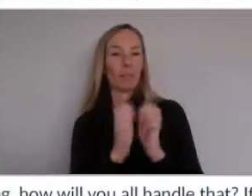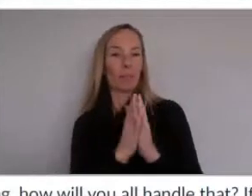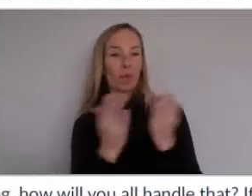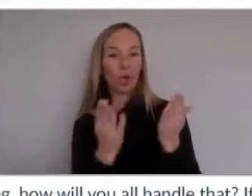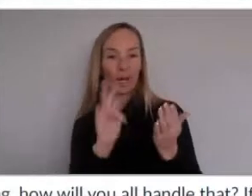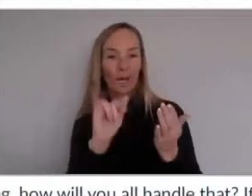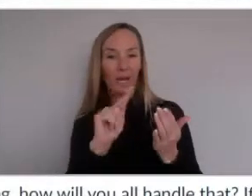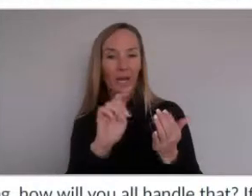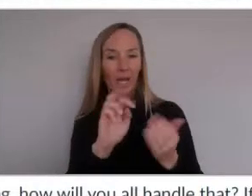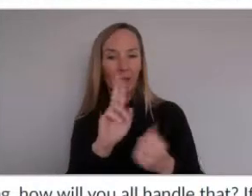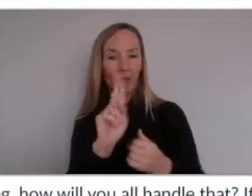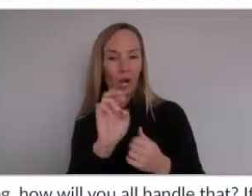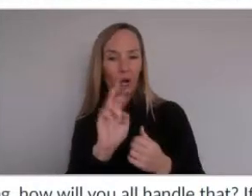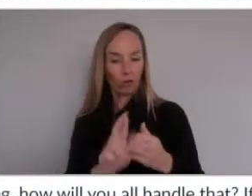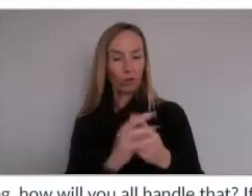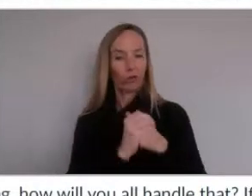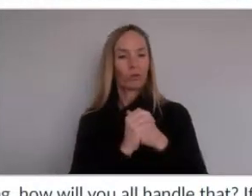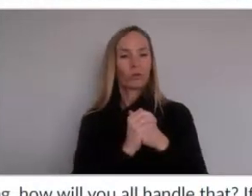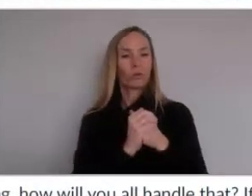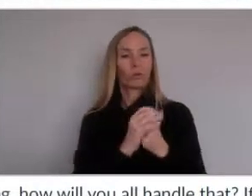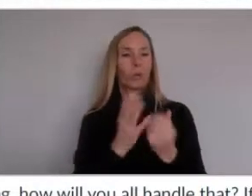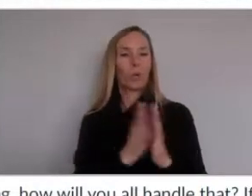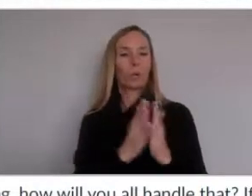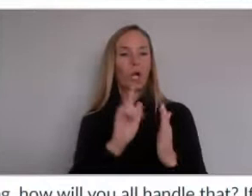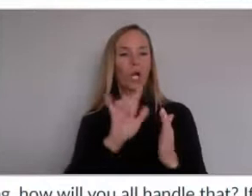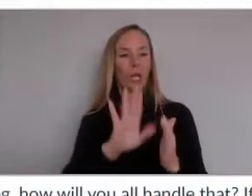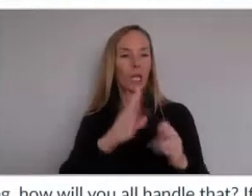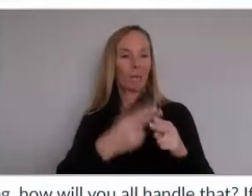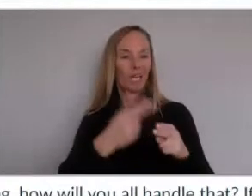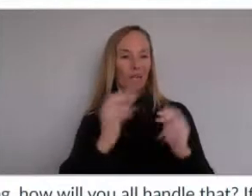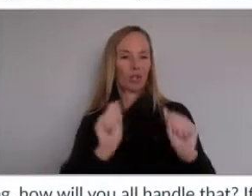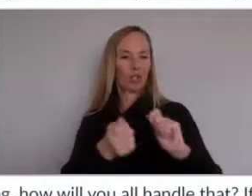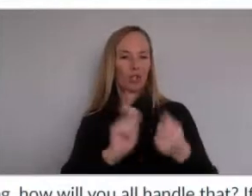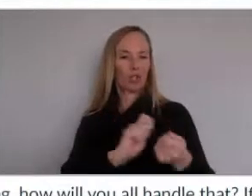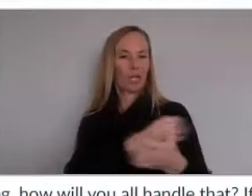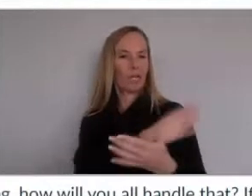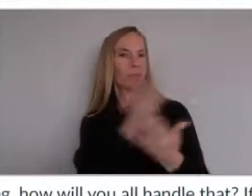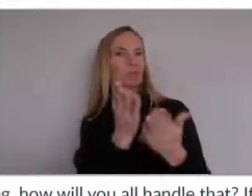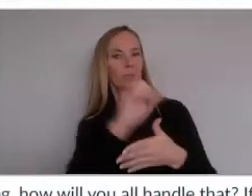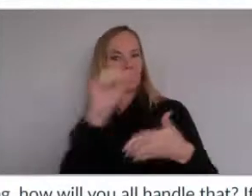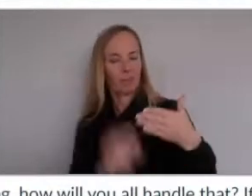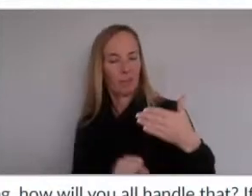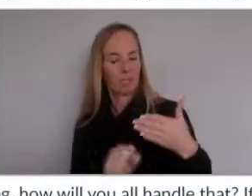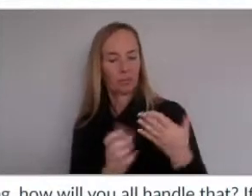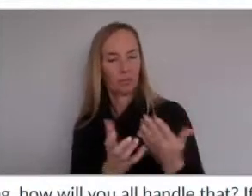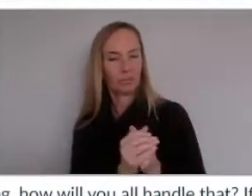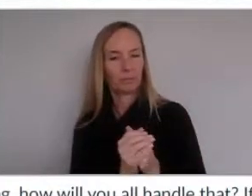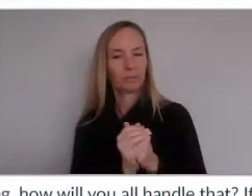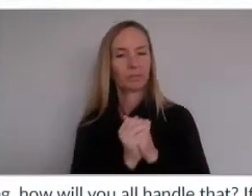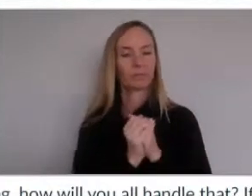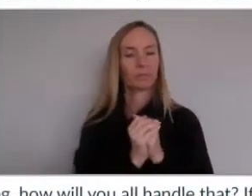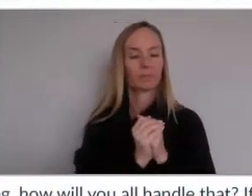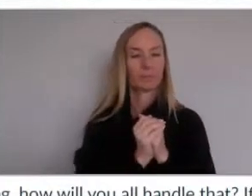So, and also this book name or your book club name could change mid-semester or during these 5 weeks.